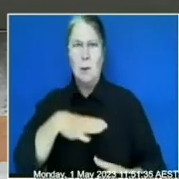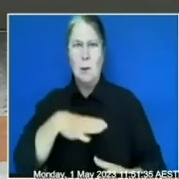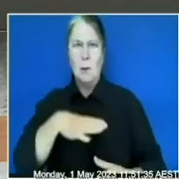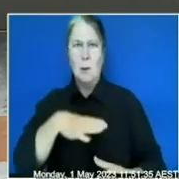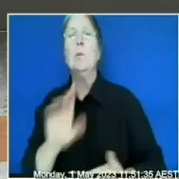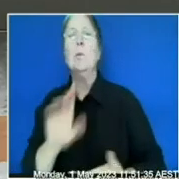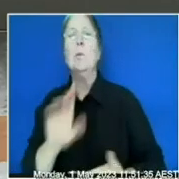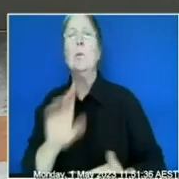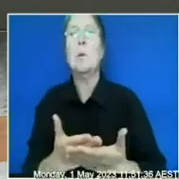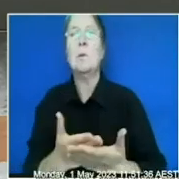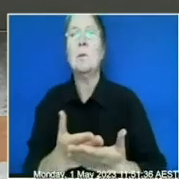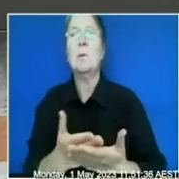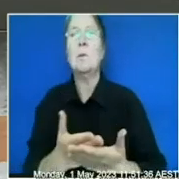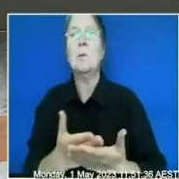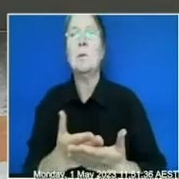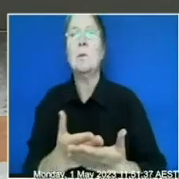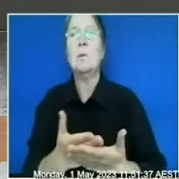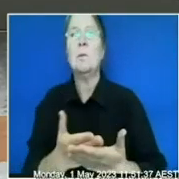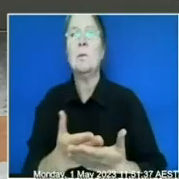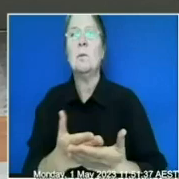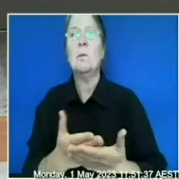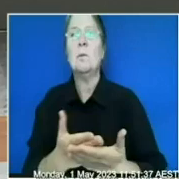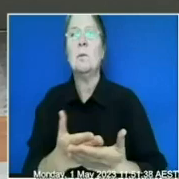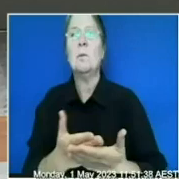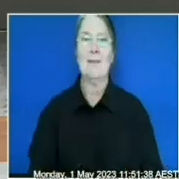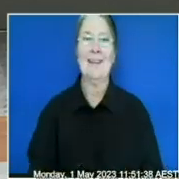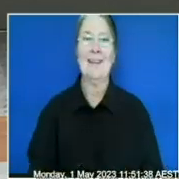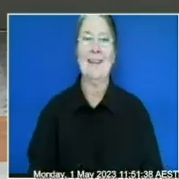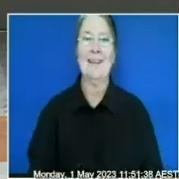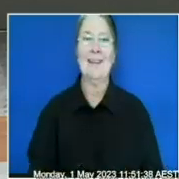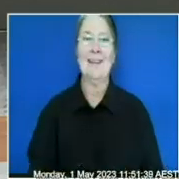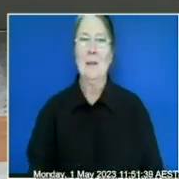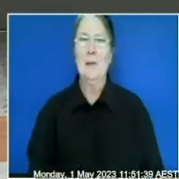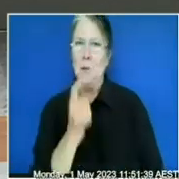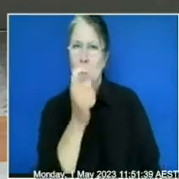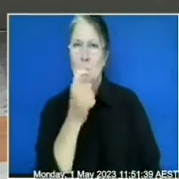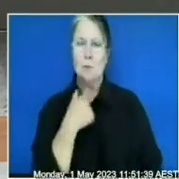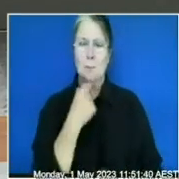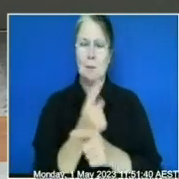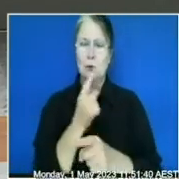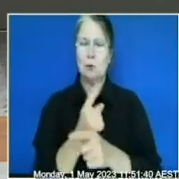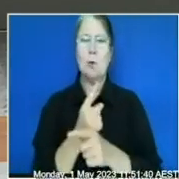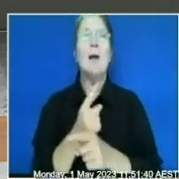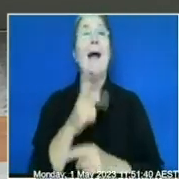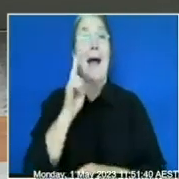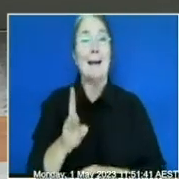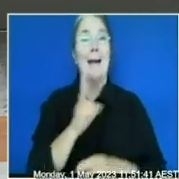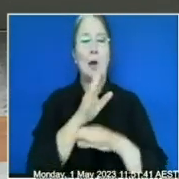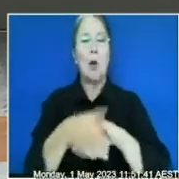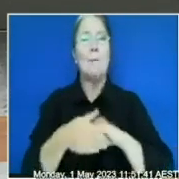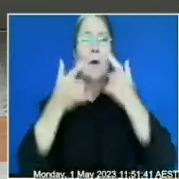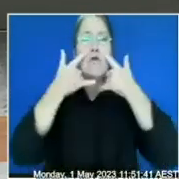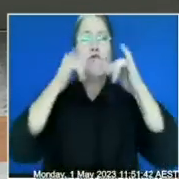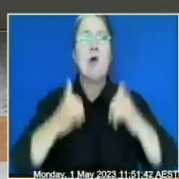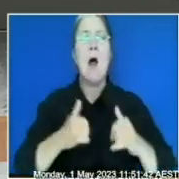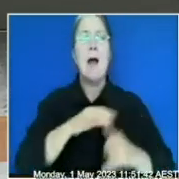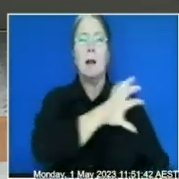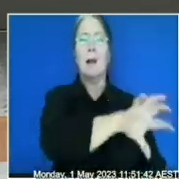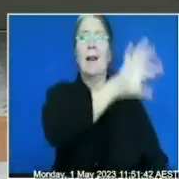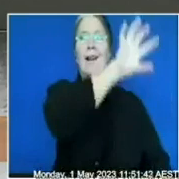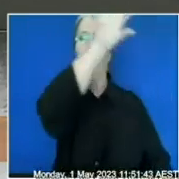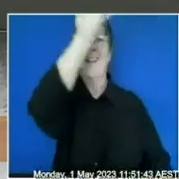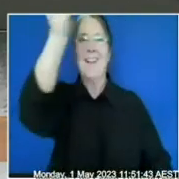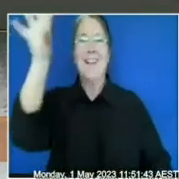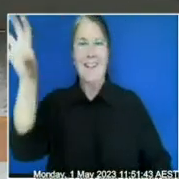And a presentation was made to Yoorrook on the 19th of January about the trial sites, and I think we had